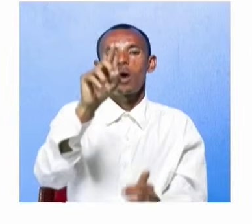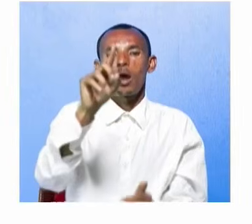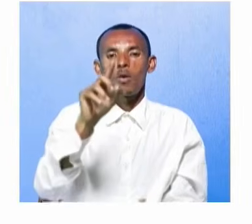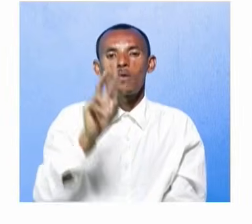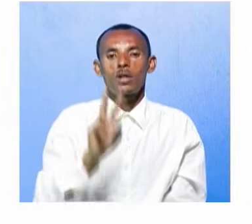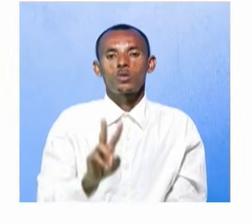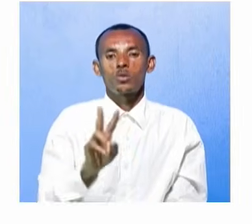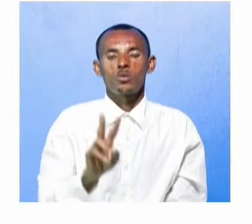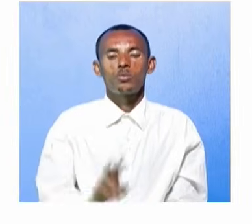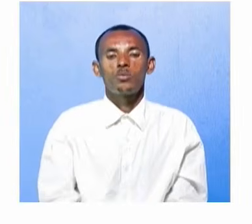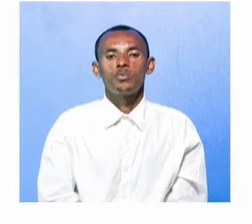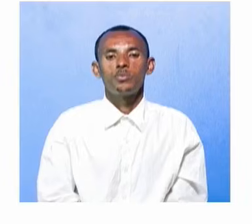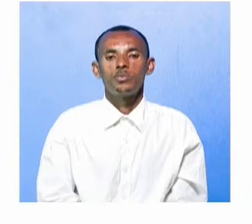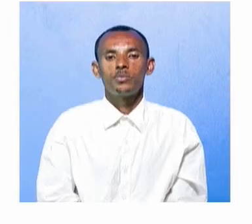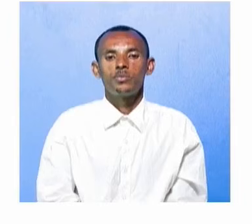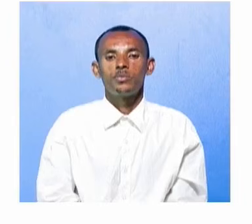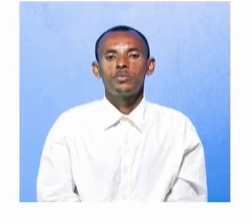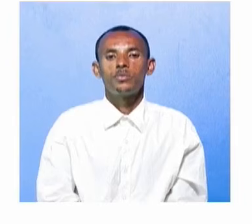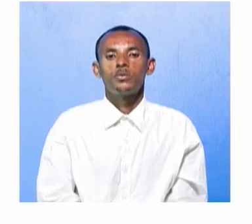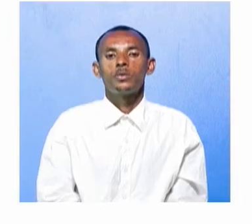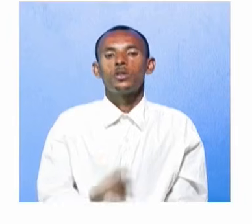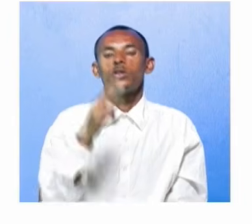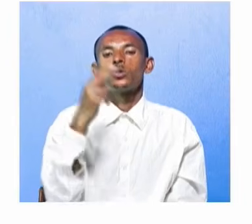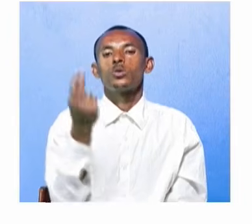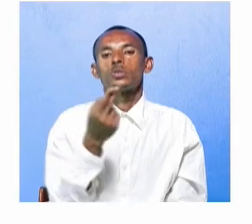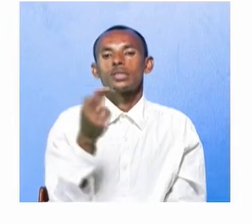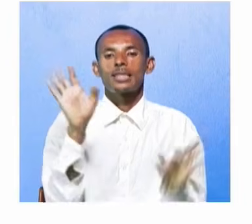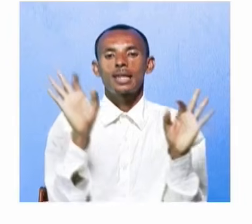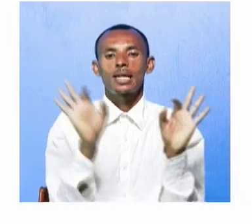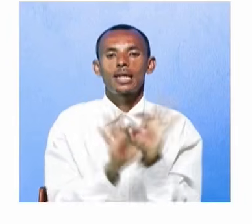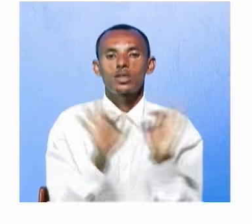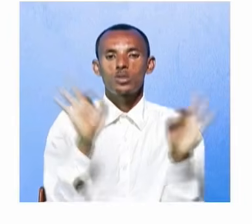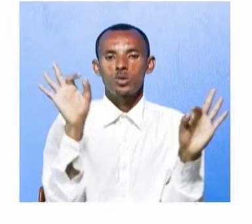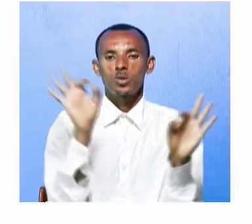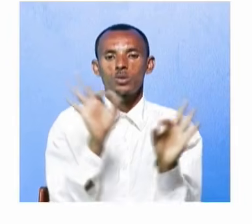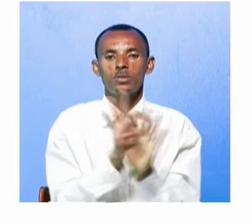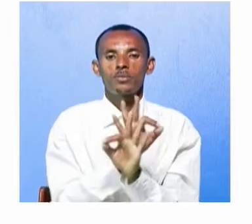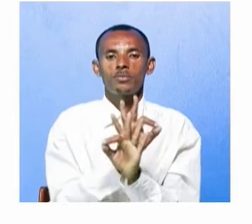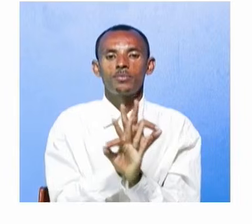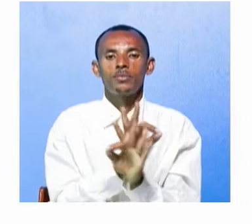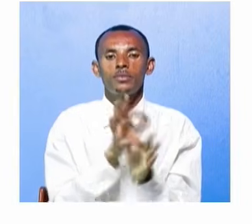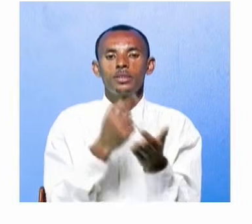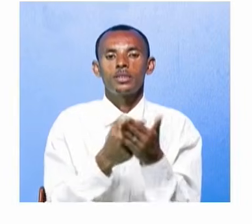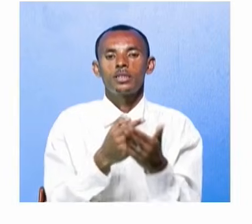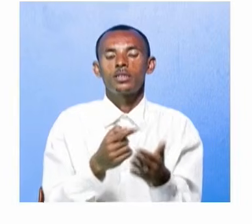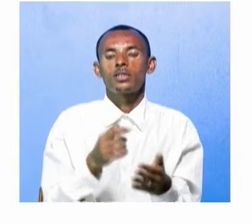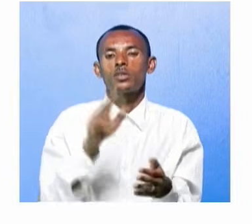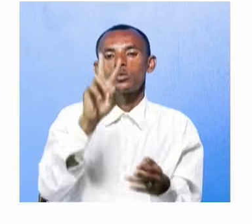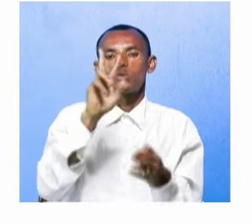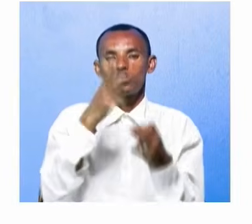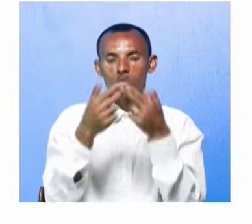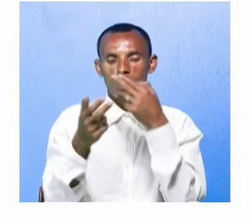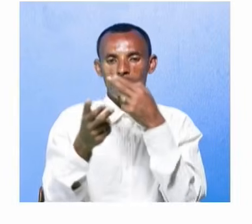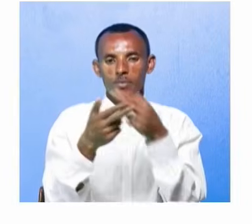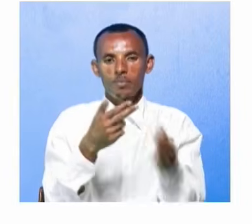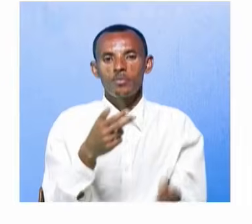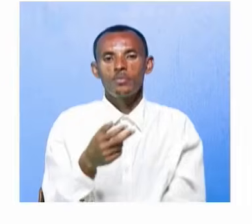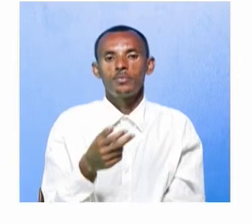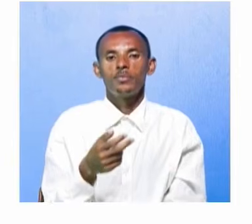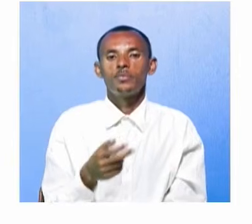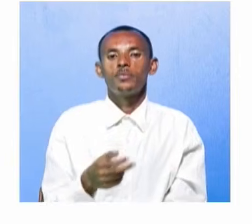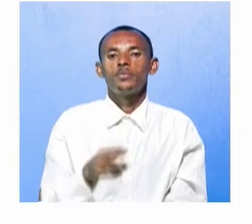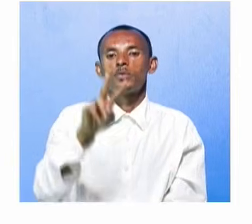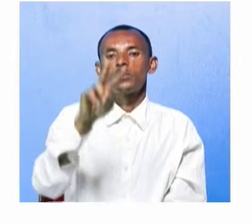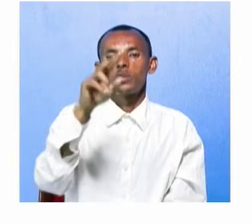Okay? Then use crisscross. This becomes 2 times